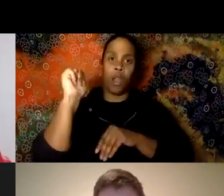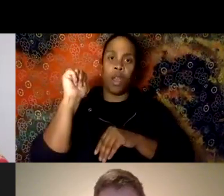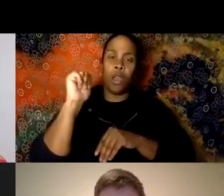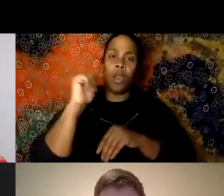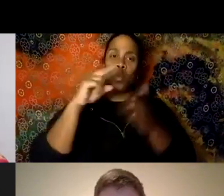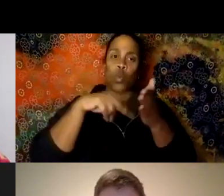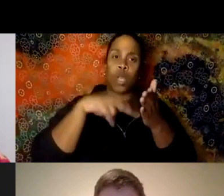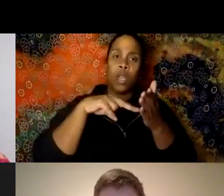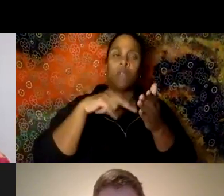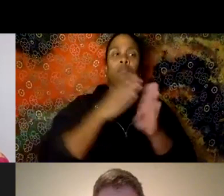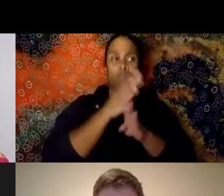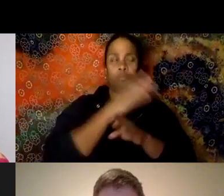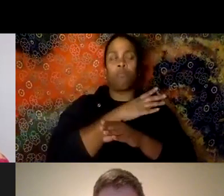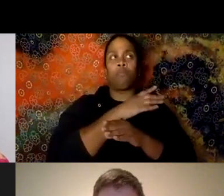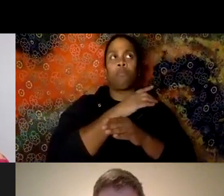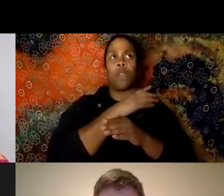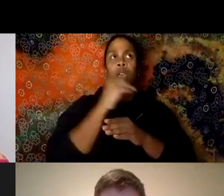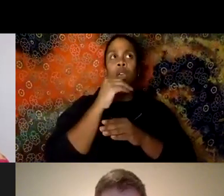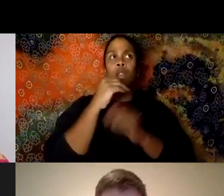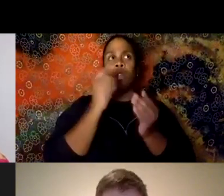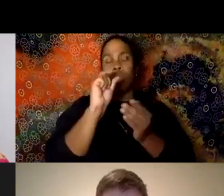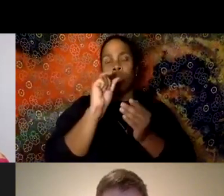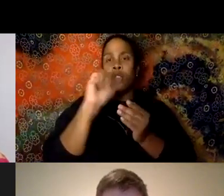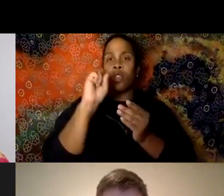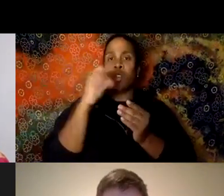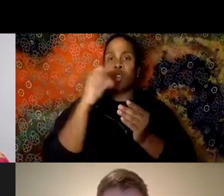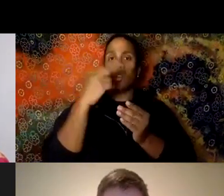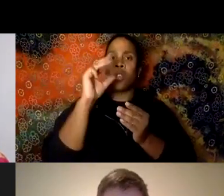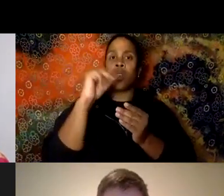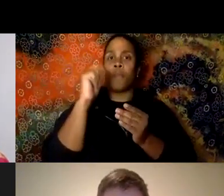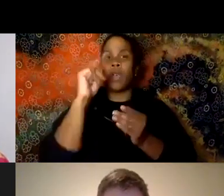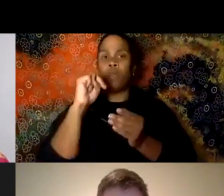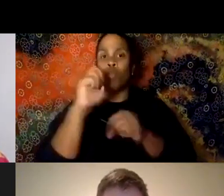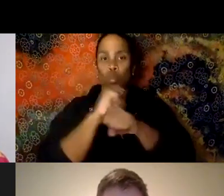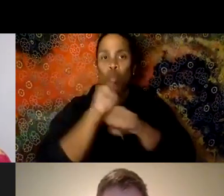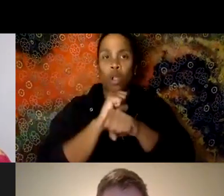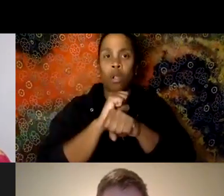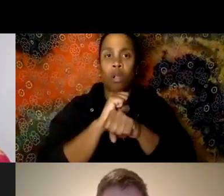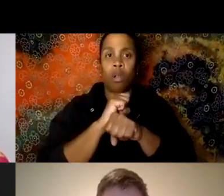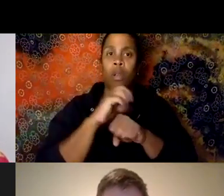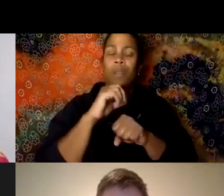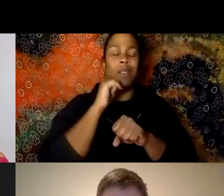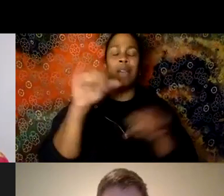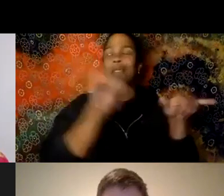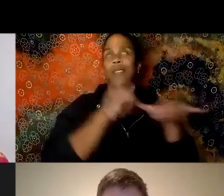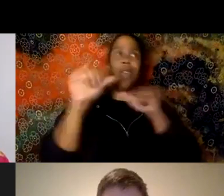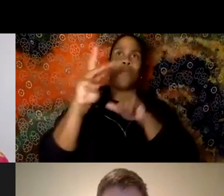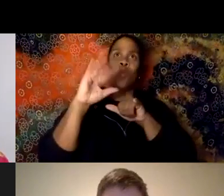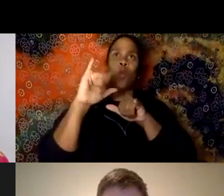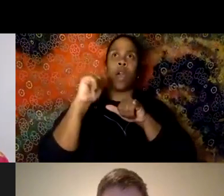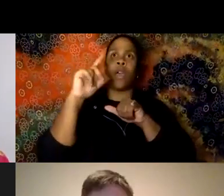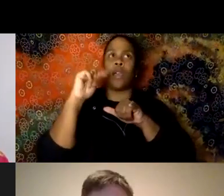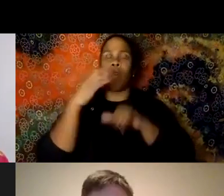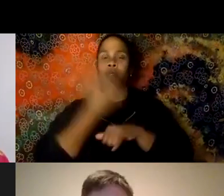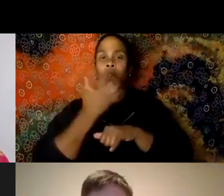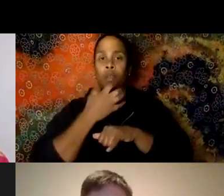little bit of shamanistic journey work. Nothing like Wyatt, though. It